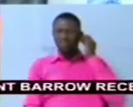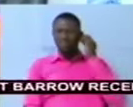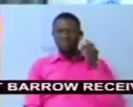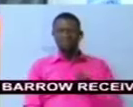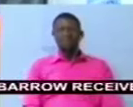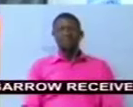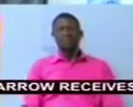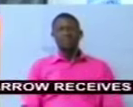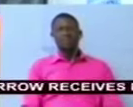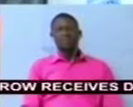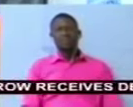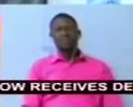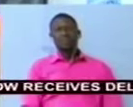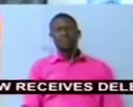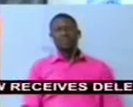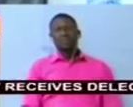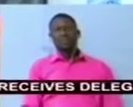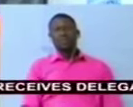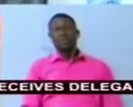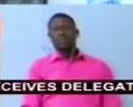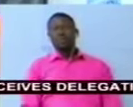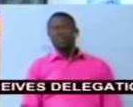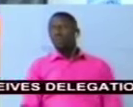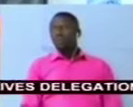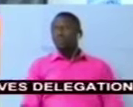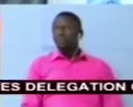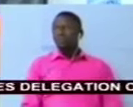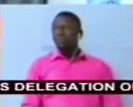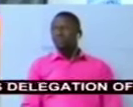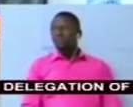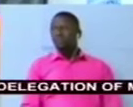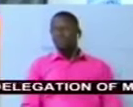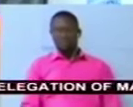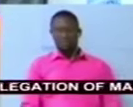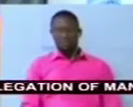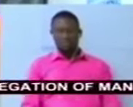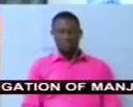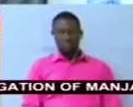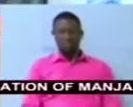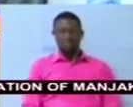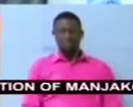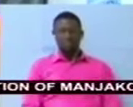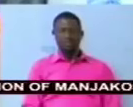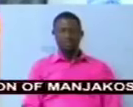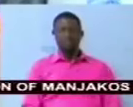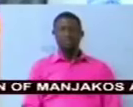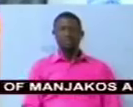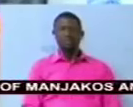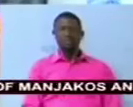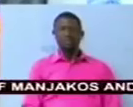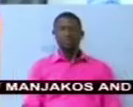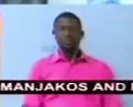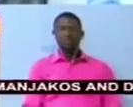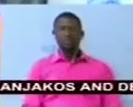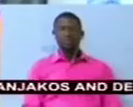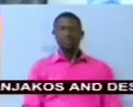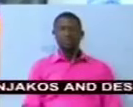bokkon ci wax bu dé bo xamné mo doon pour jaay drogue. wa